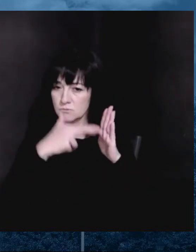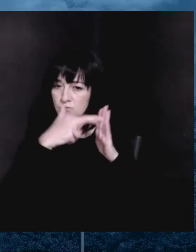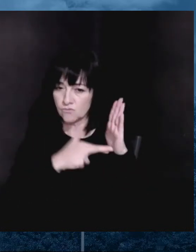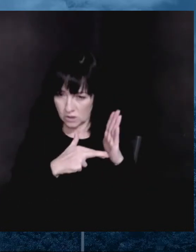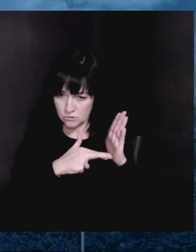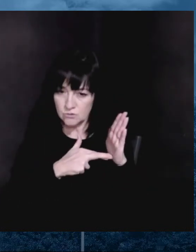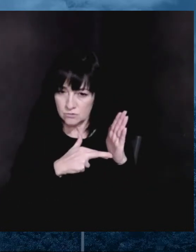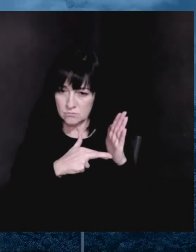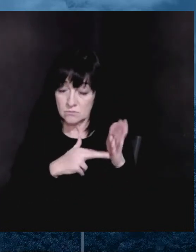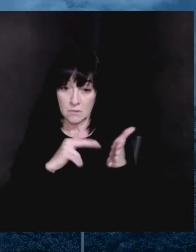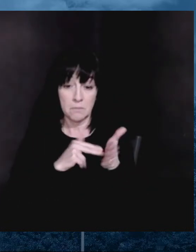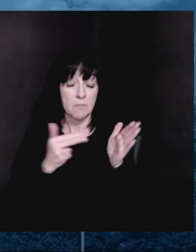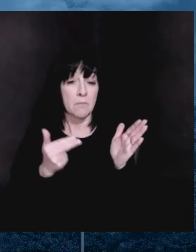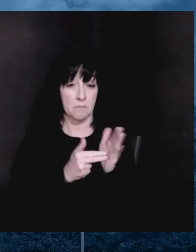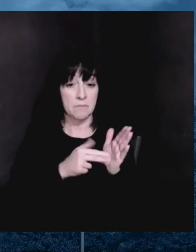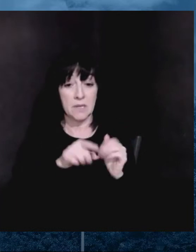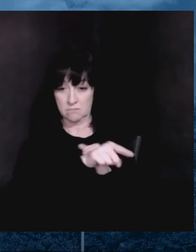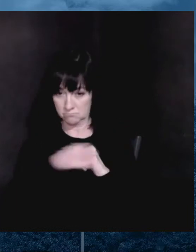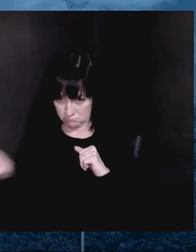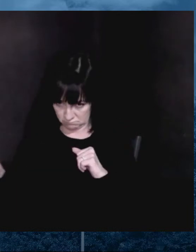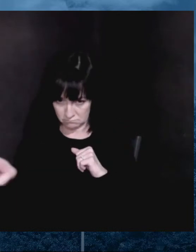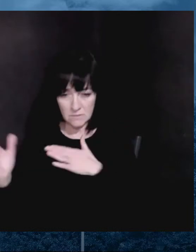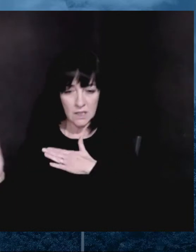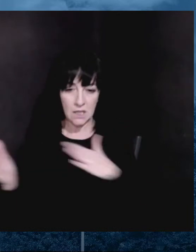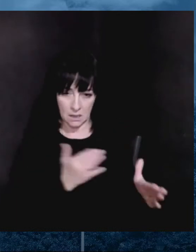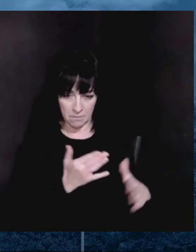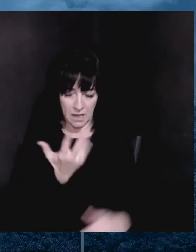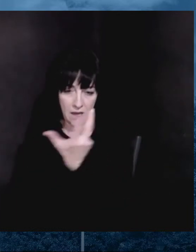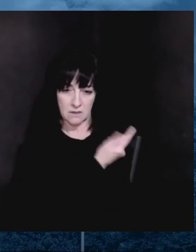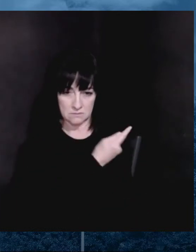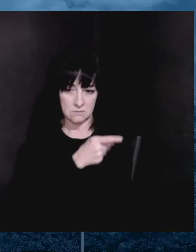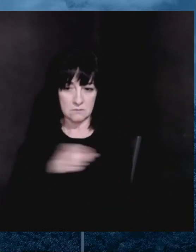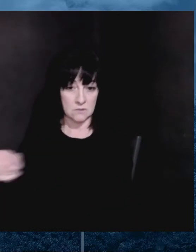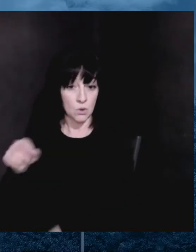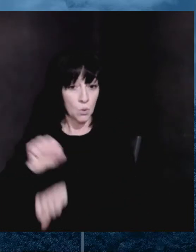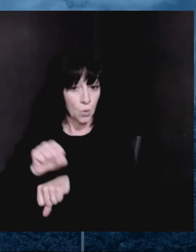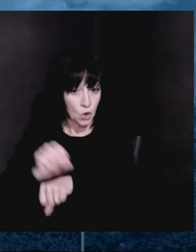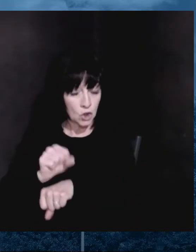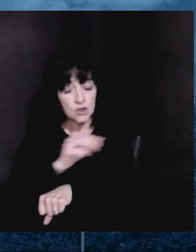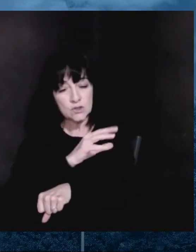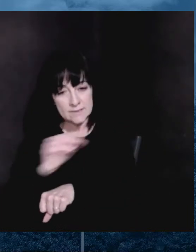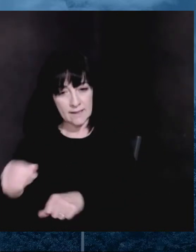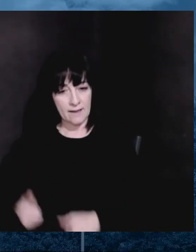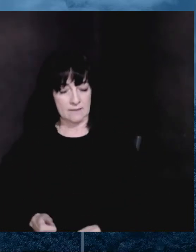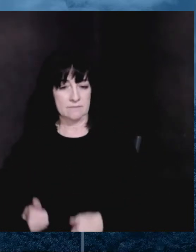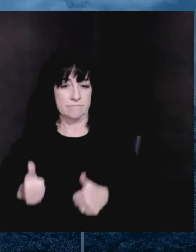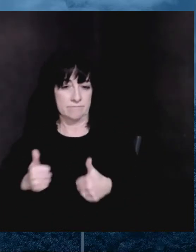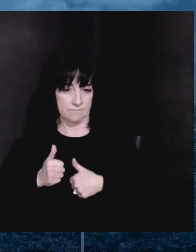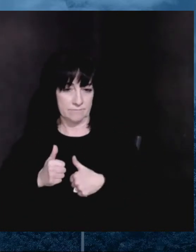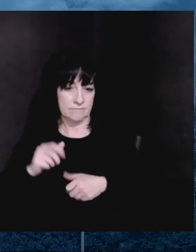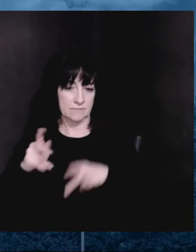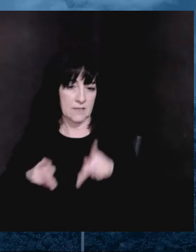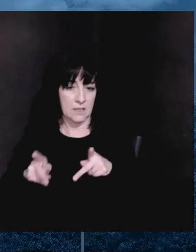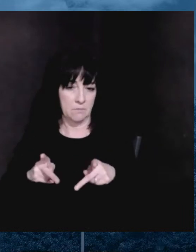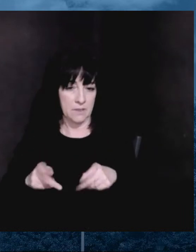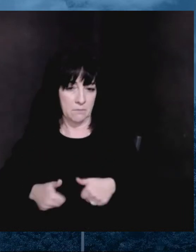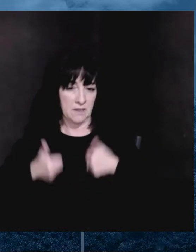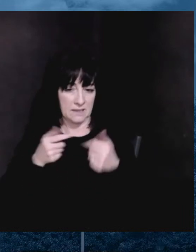facilities, they're on the same trajectory as our higher level